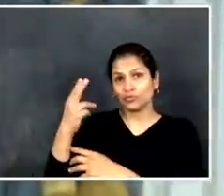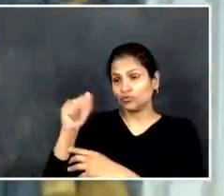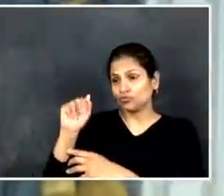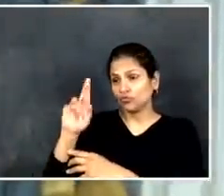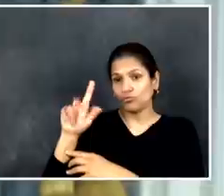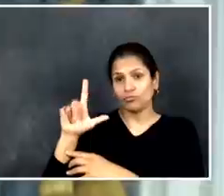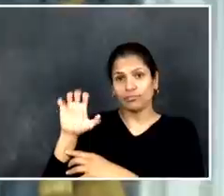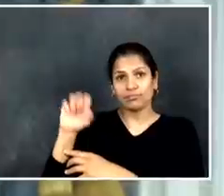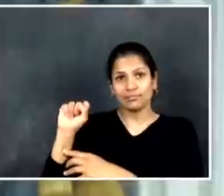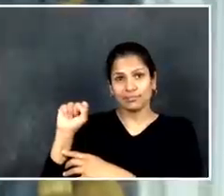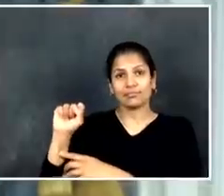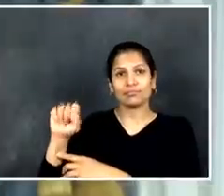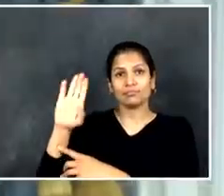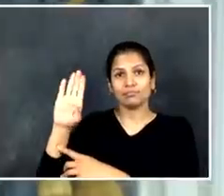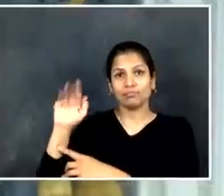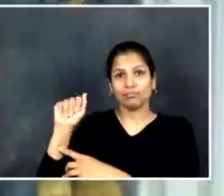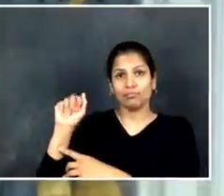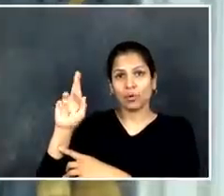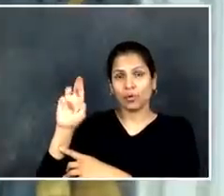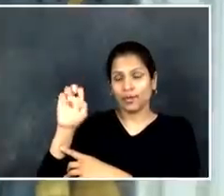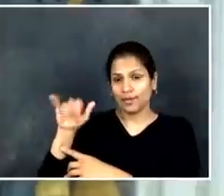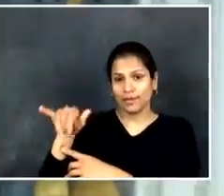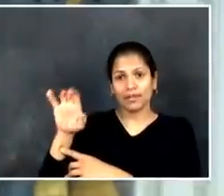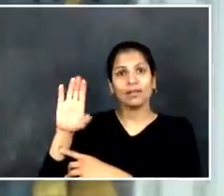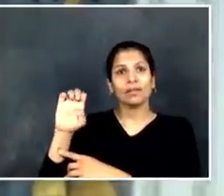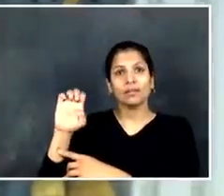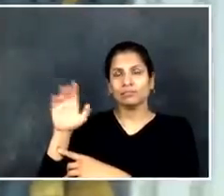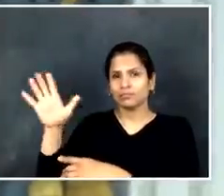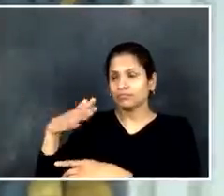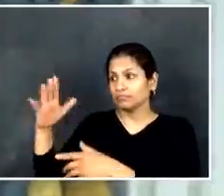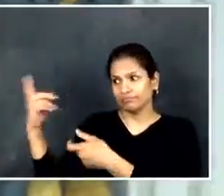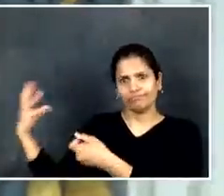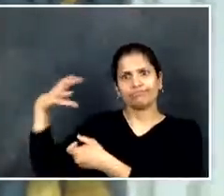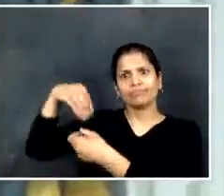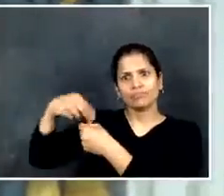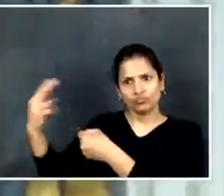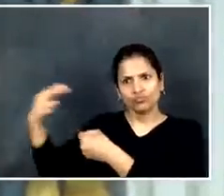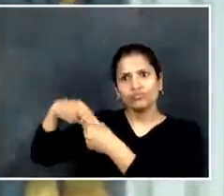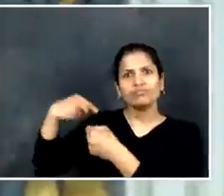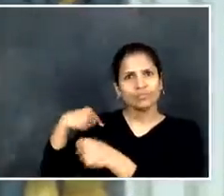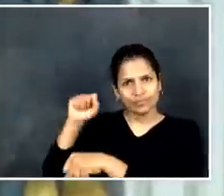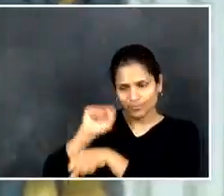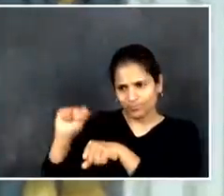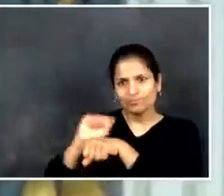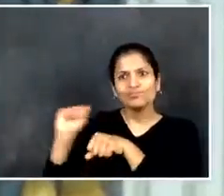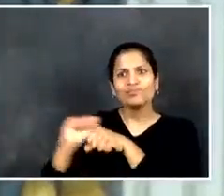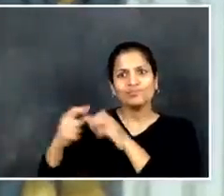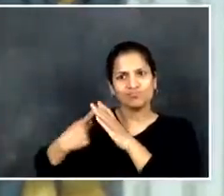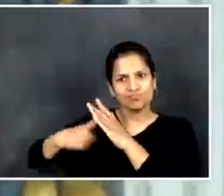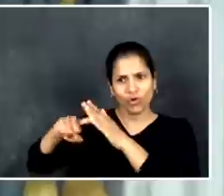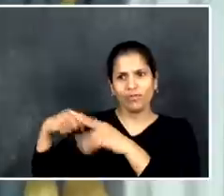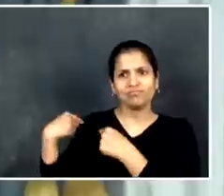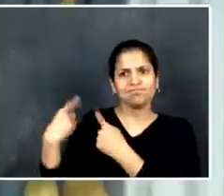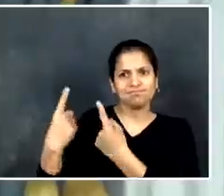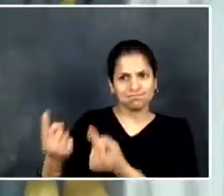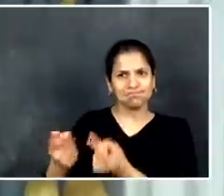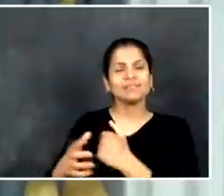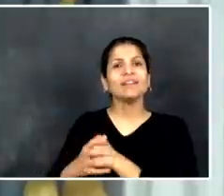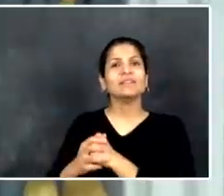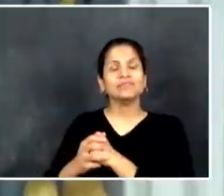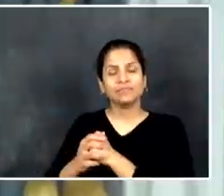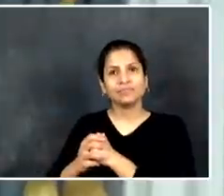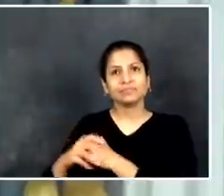beginning, we all started talking about the resources we had around us and the engineers